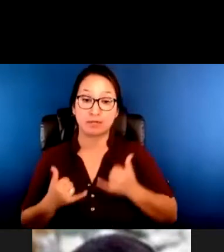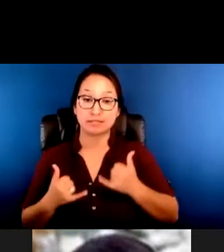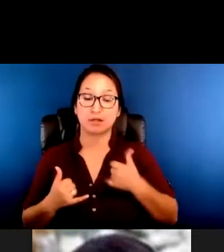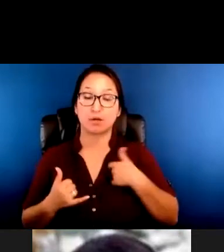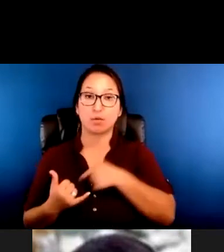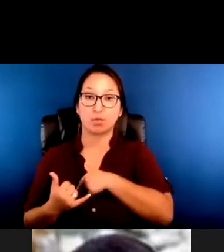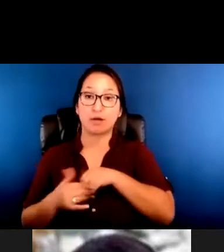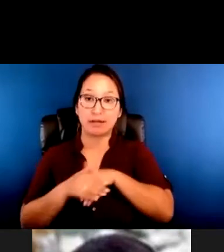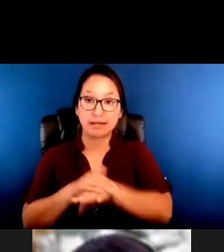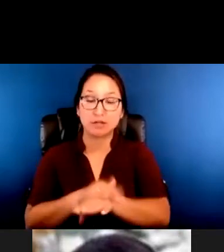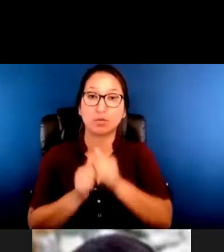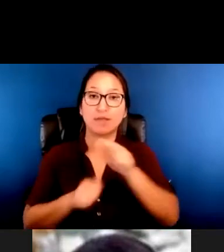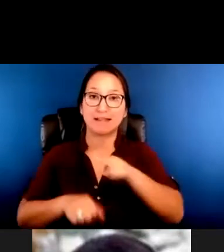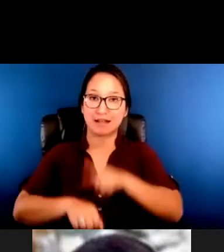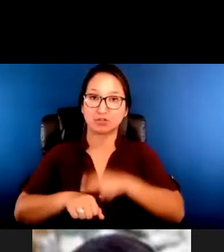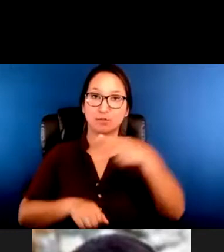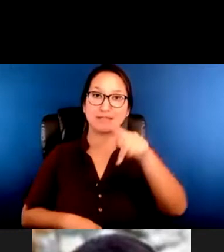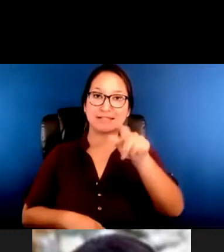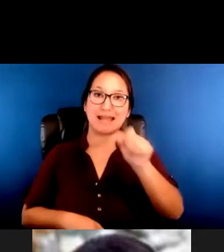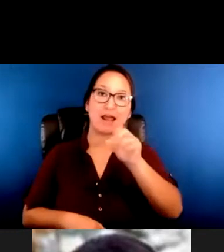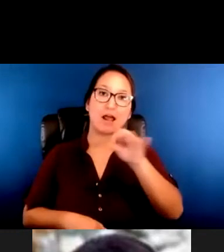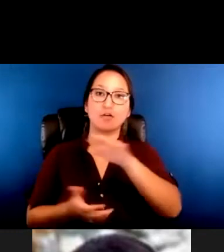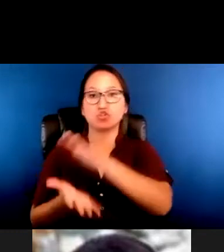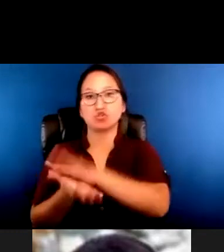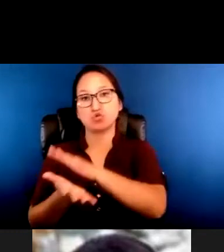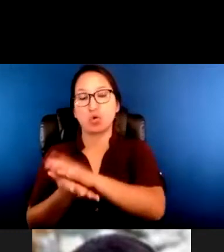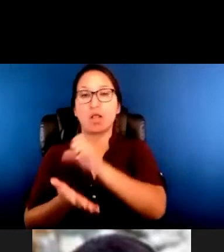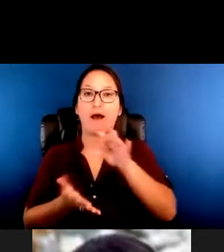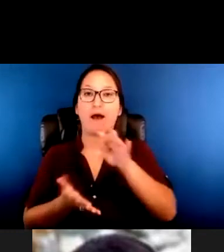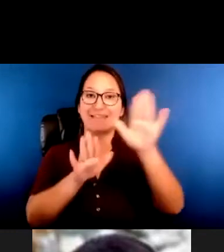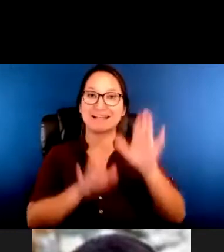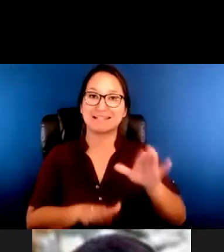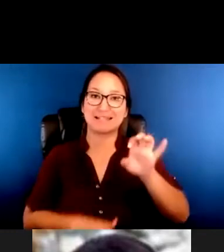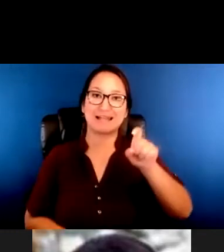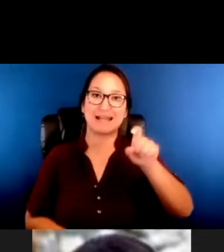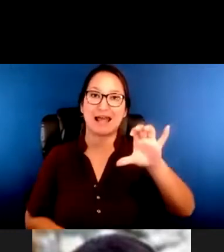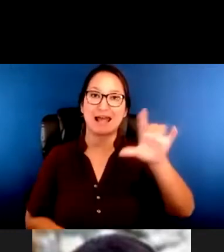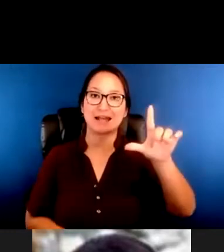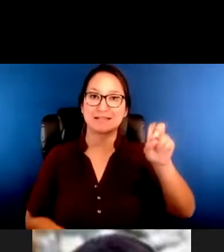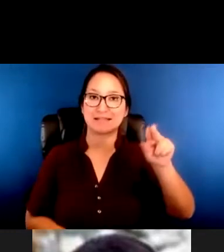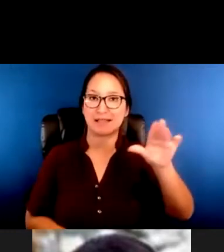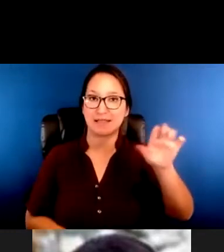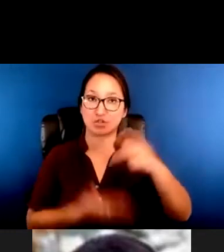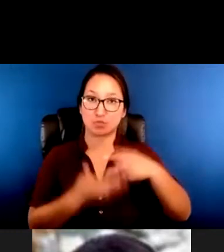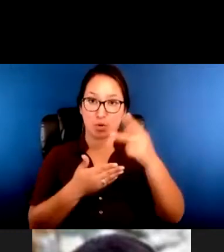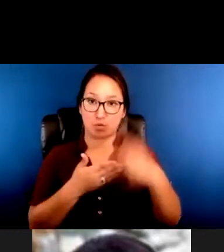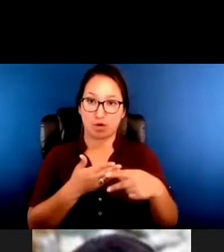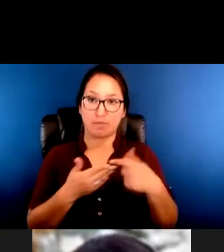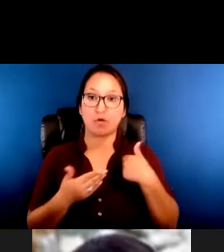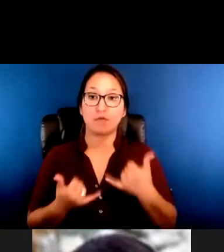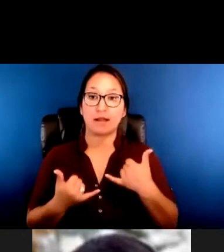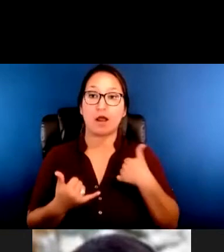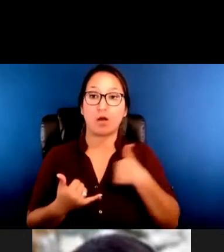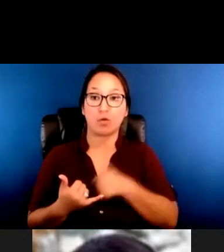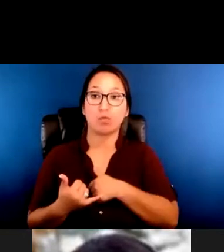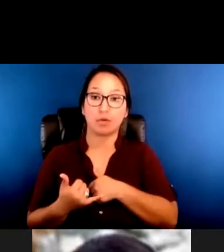into the National PTA School of Excellence program. We are currently accepting responses to our survey, which is actually